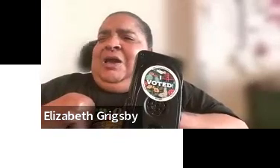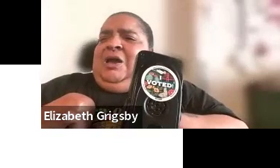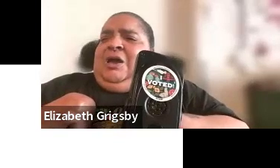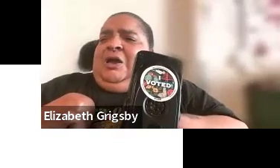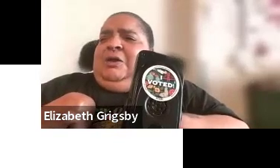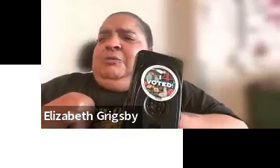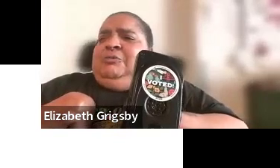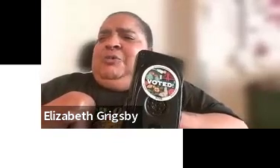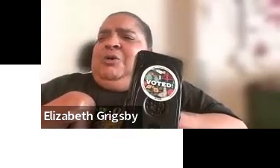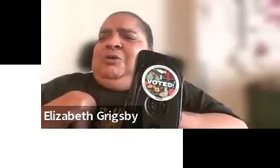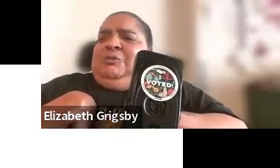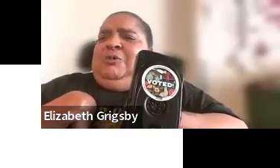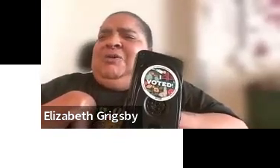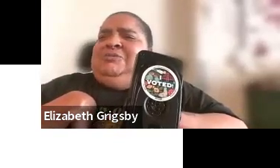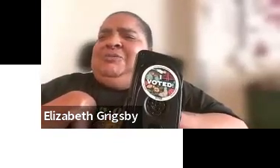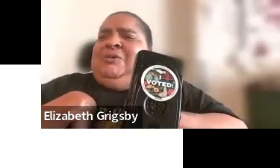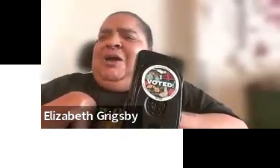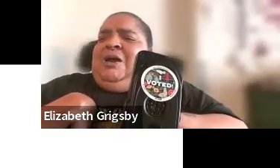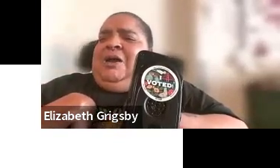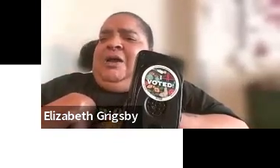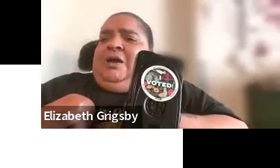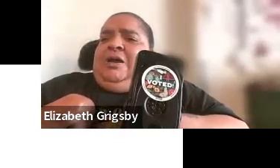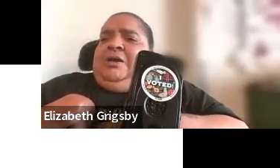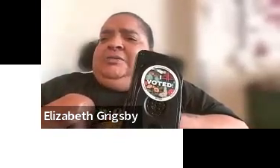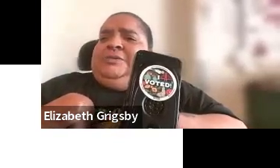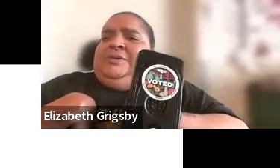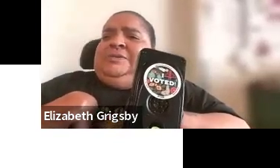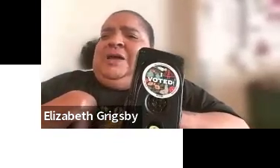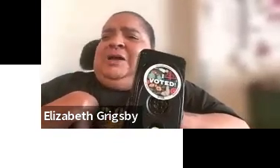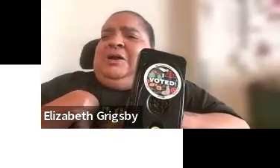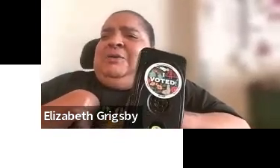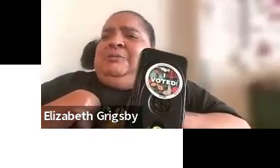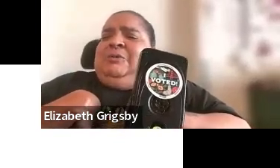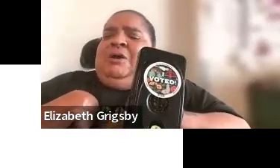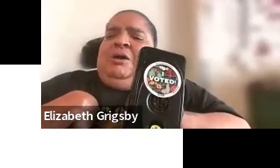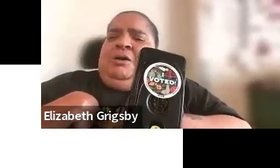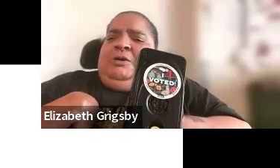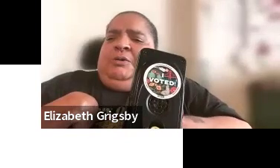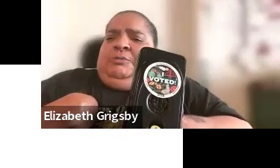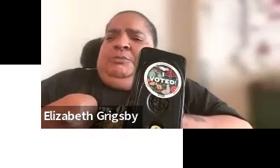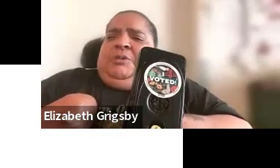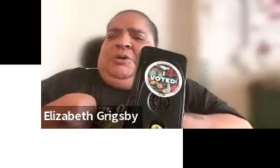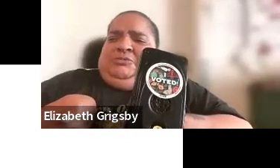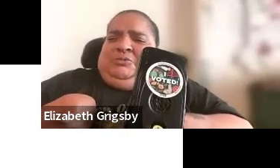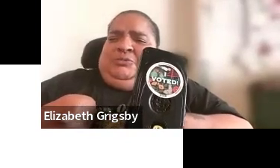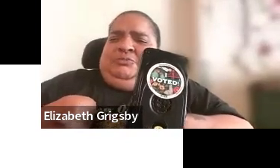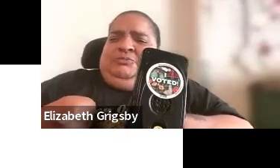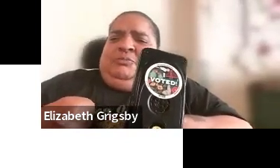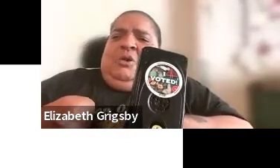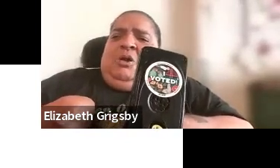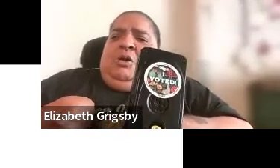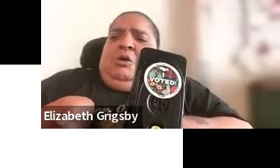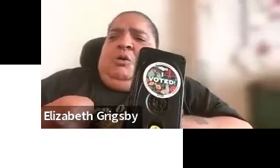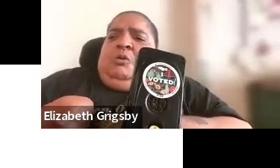training, it was only once and did not cover much.